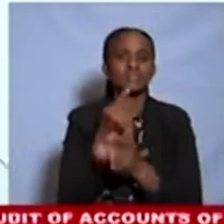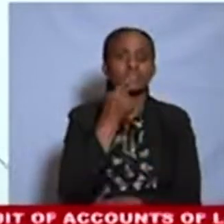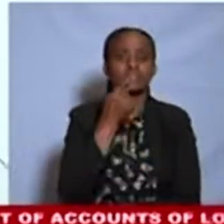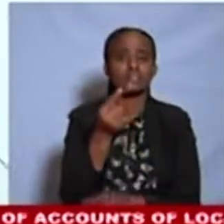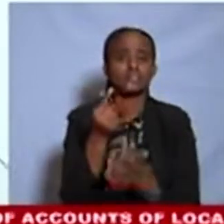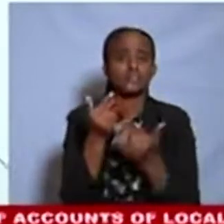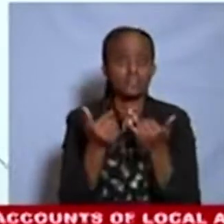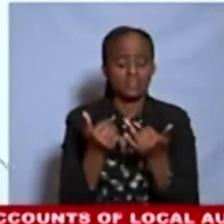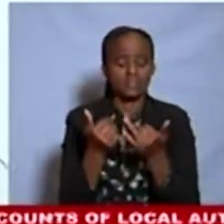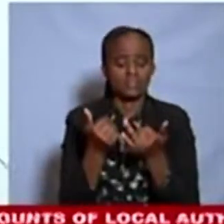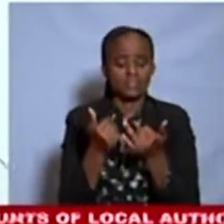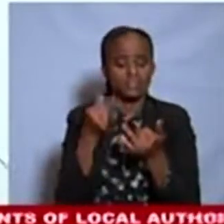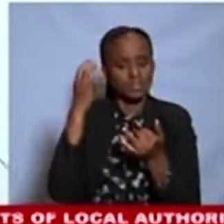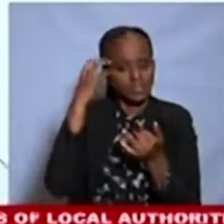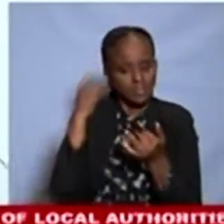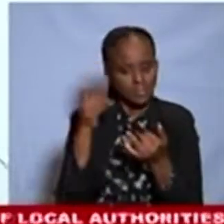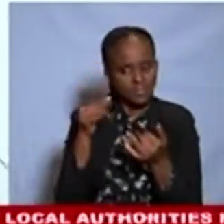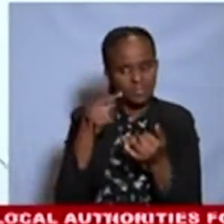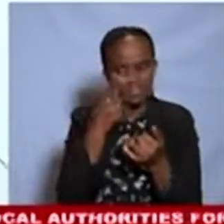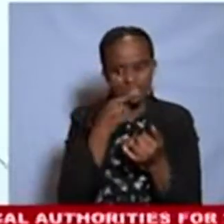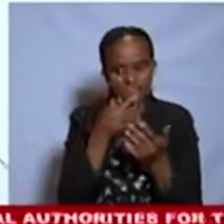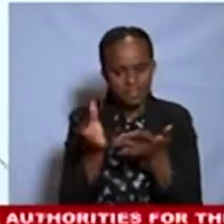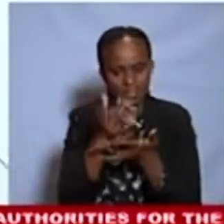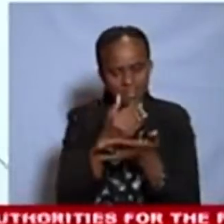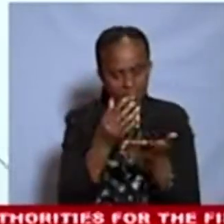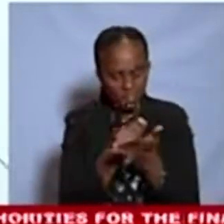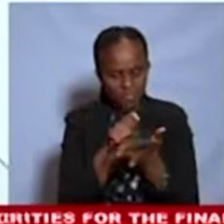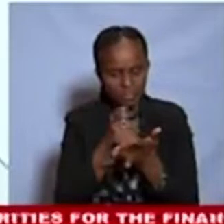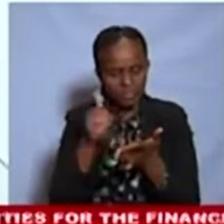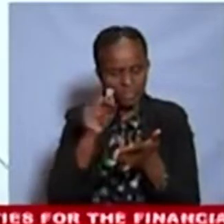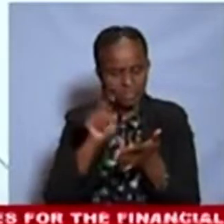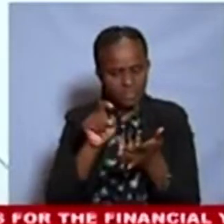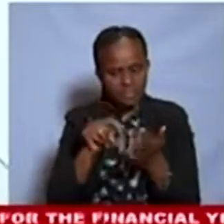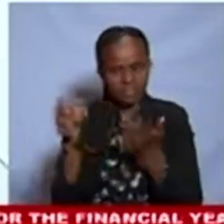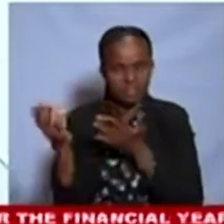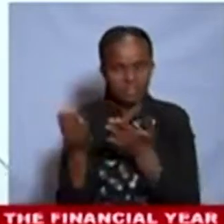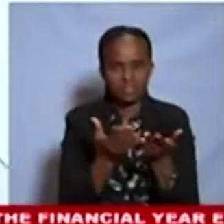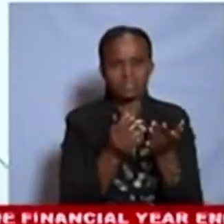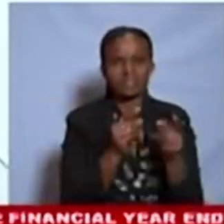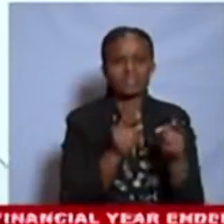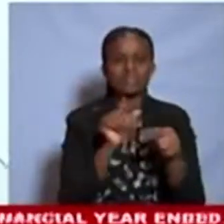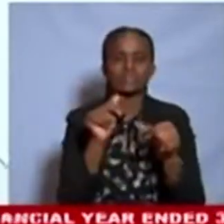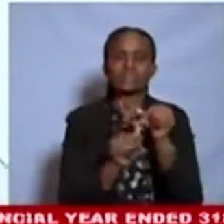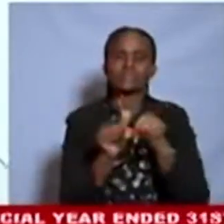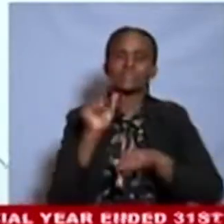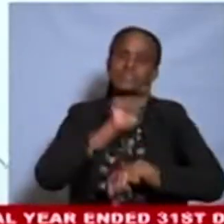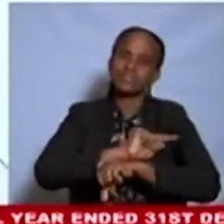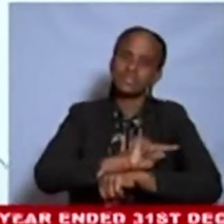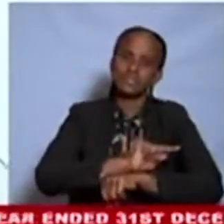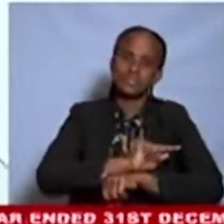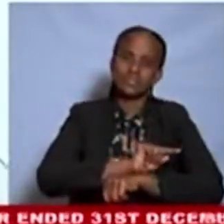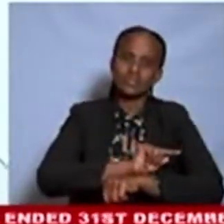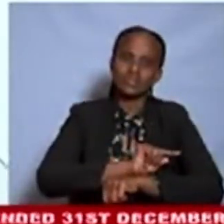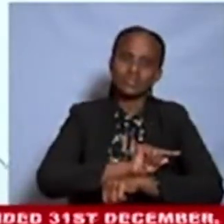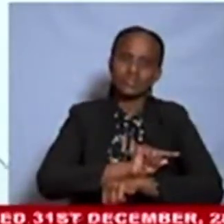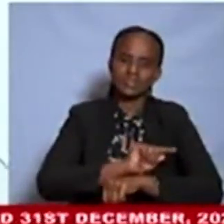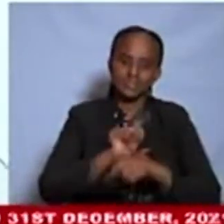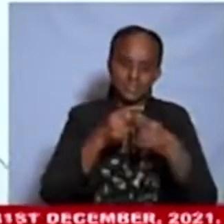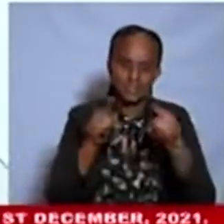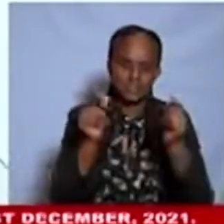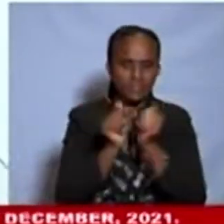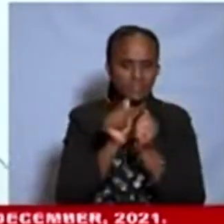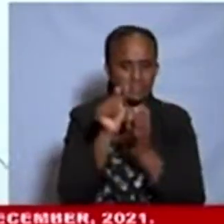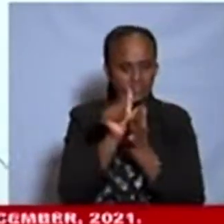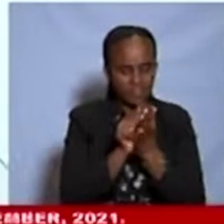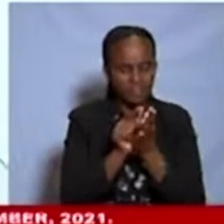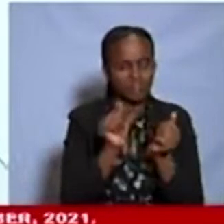now, an officer holder who collects revenue is required to bring to an account on daily basis. Contrary to the Act,